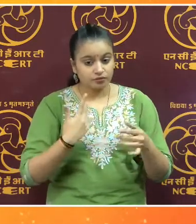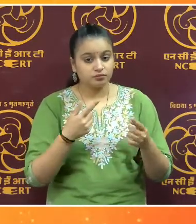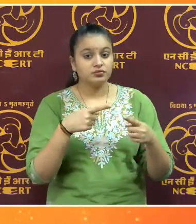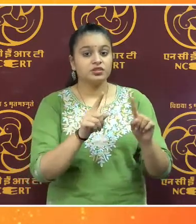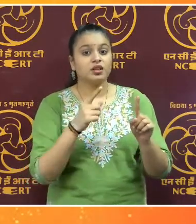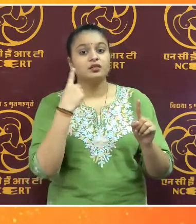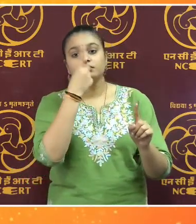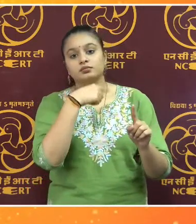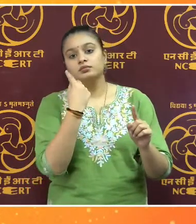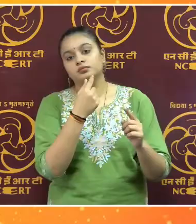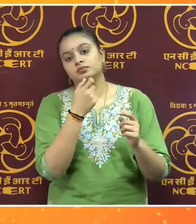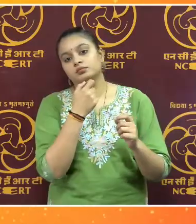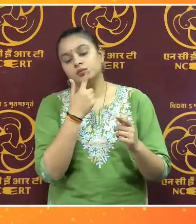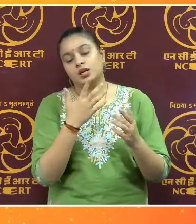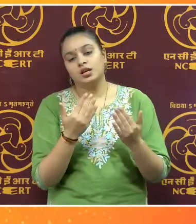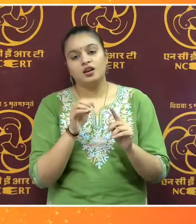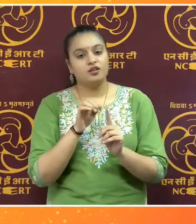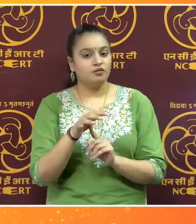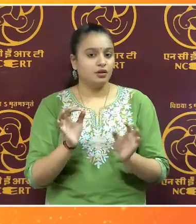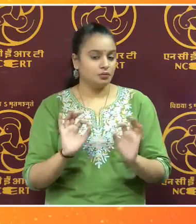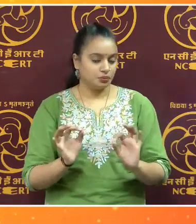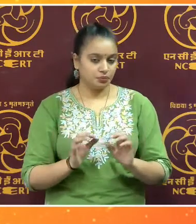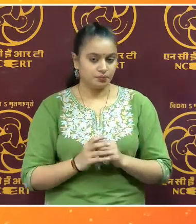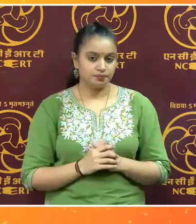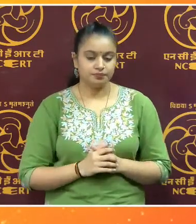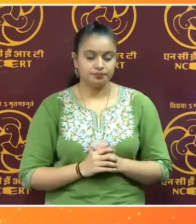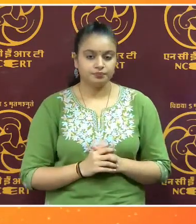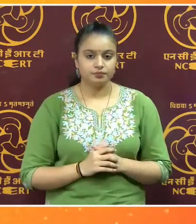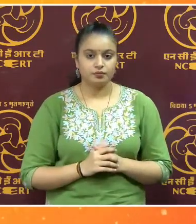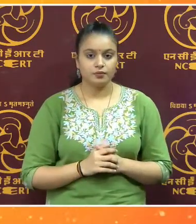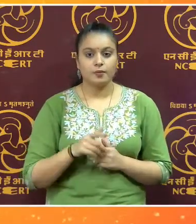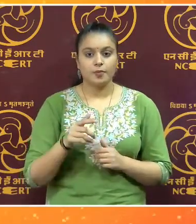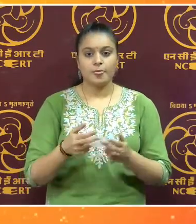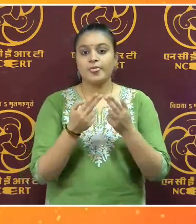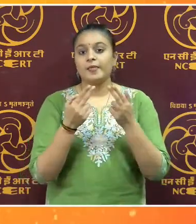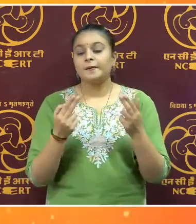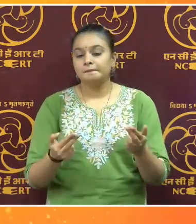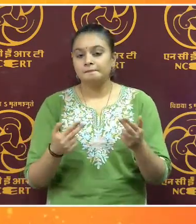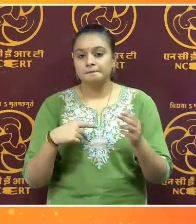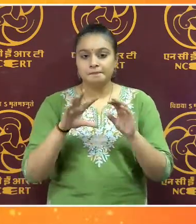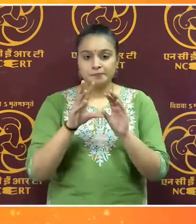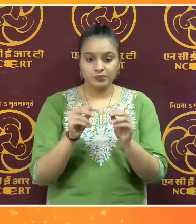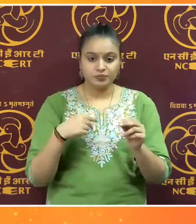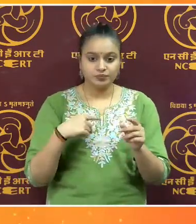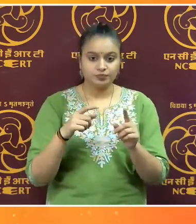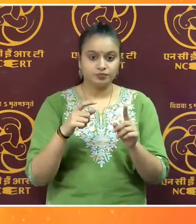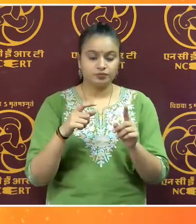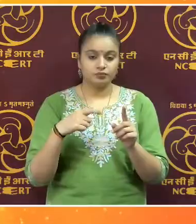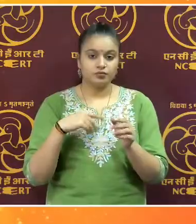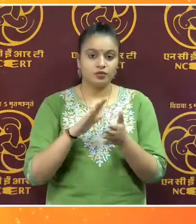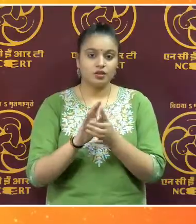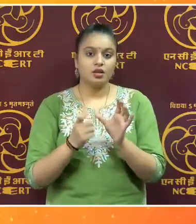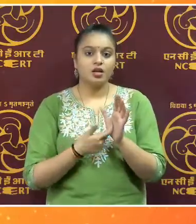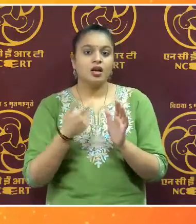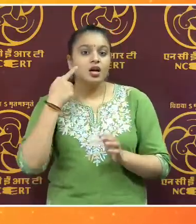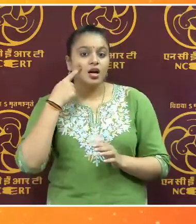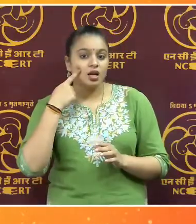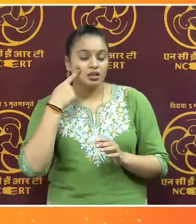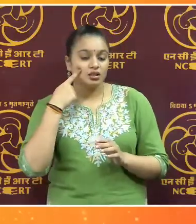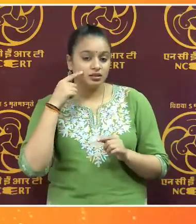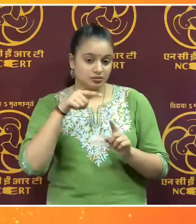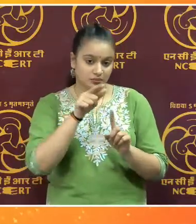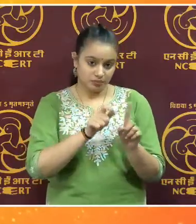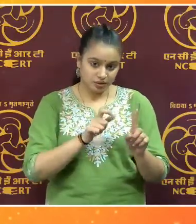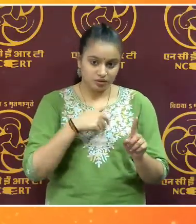itself without any effect." So this was about our protagonist Hari Singh. Now you